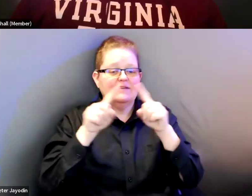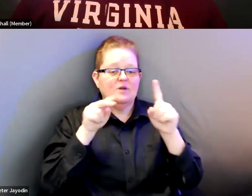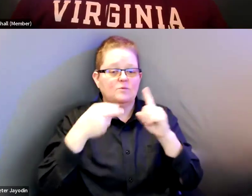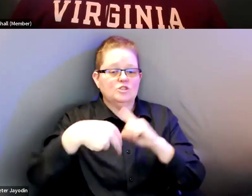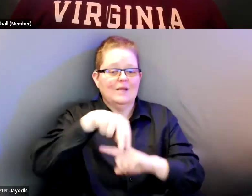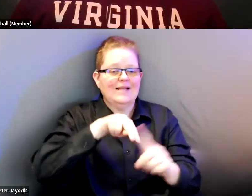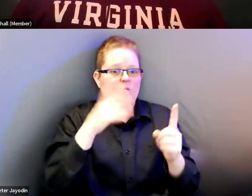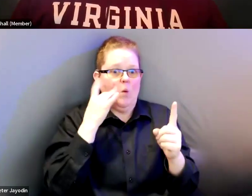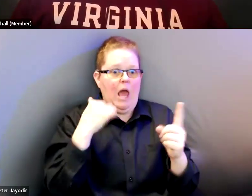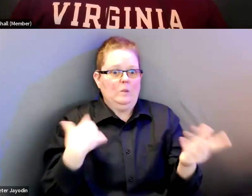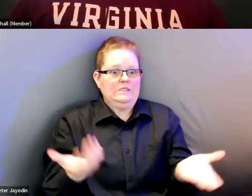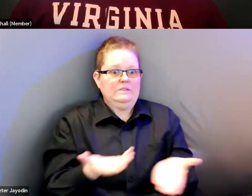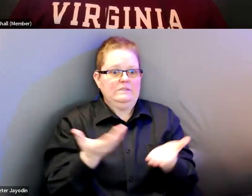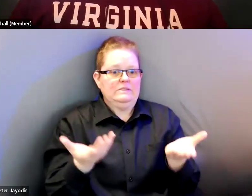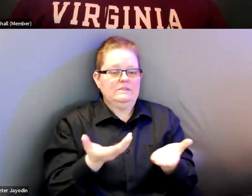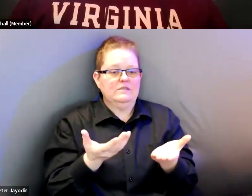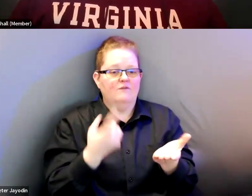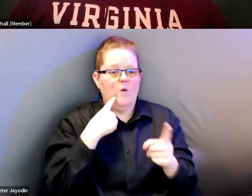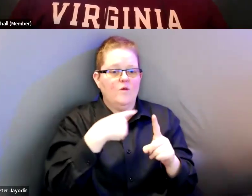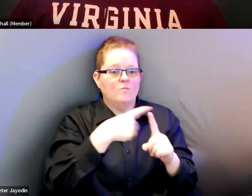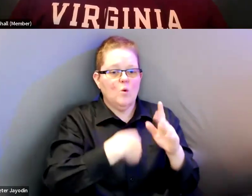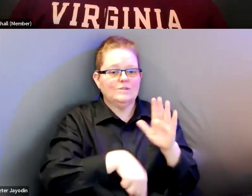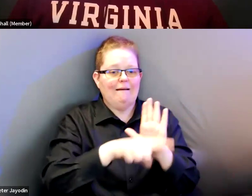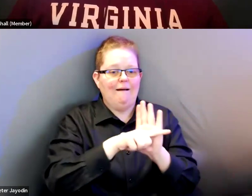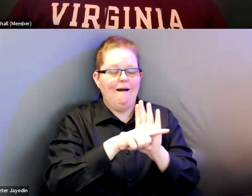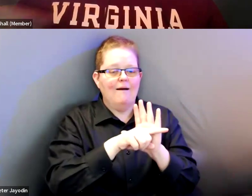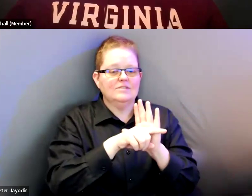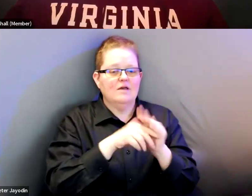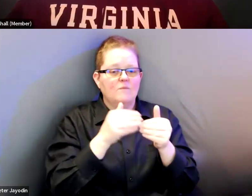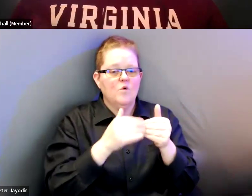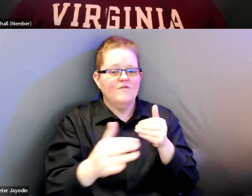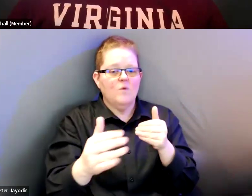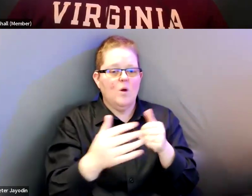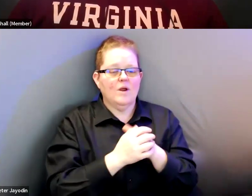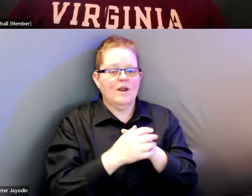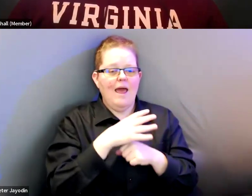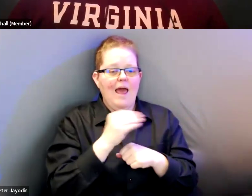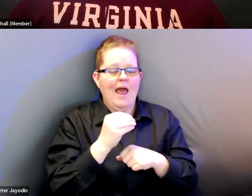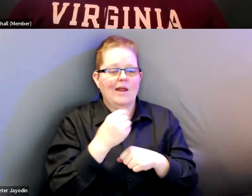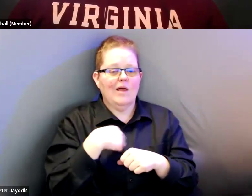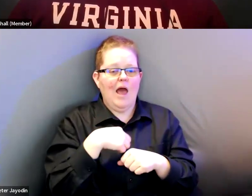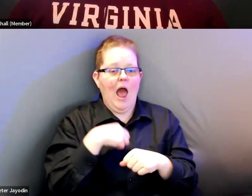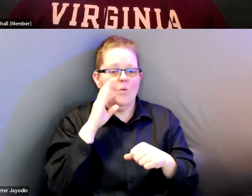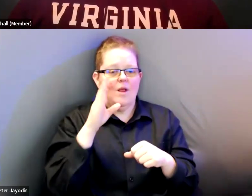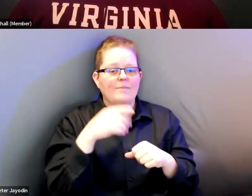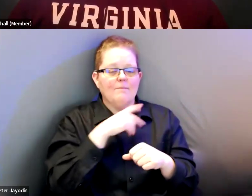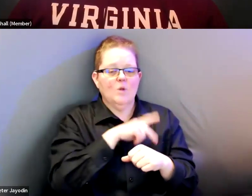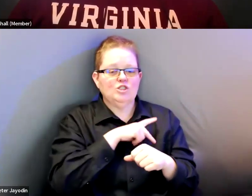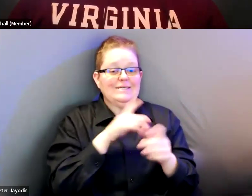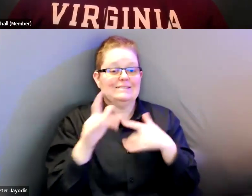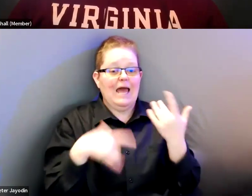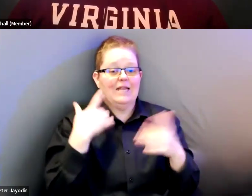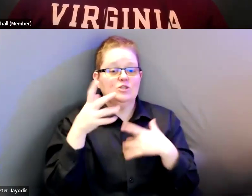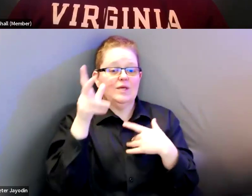exist, on the pros and the cons of moving forward. And I'll be personally very excited to hear in January